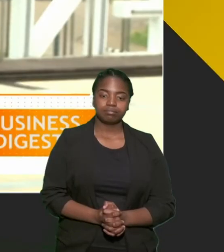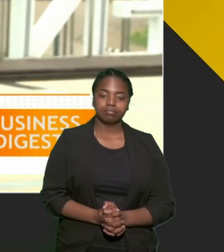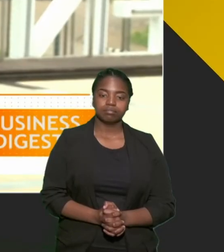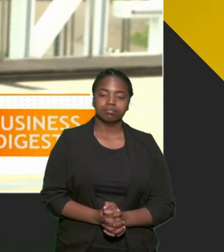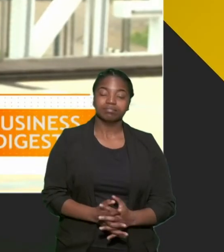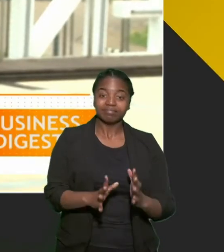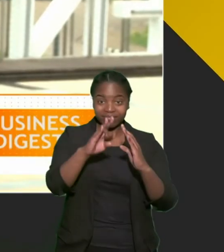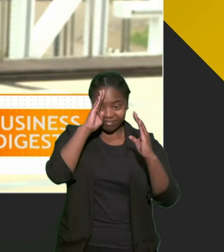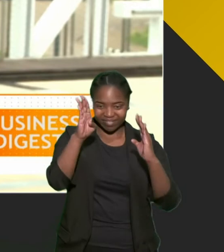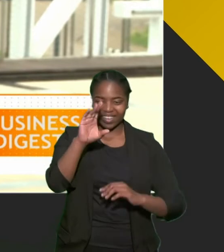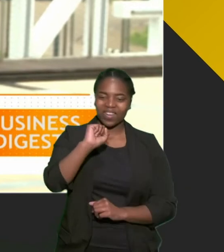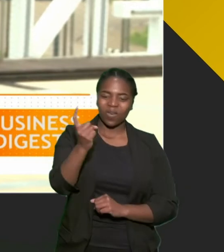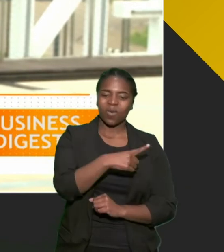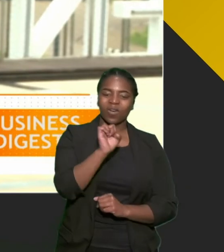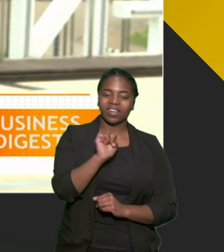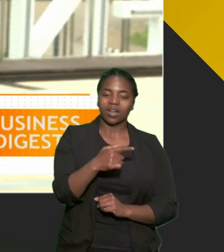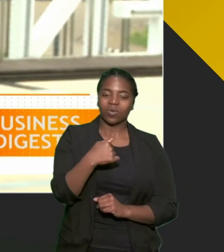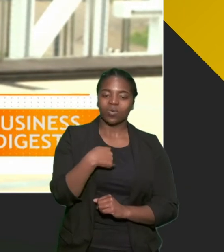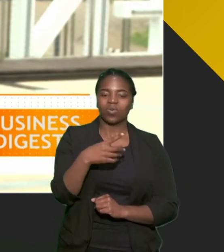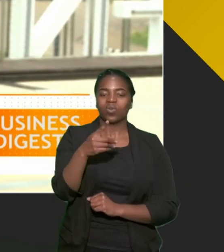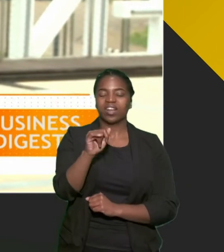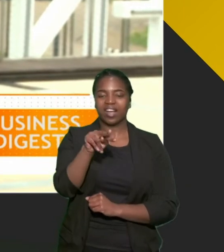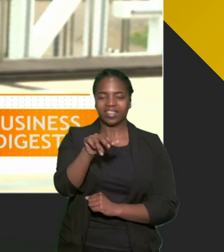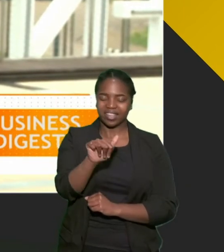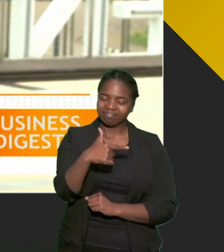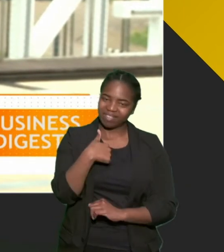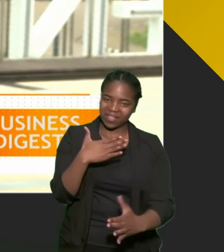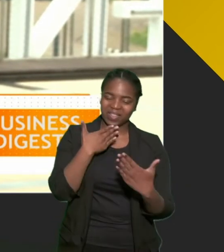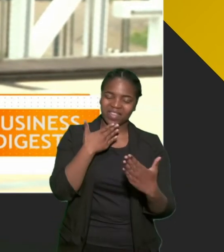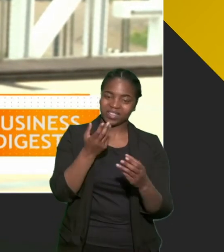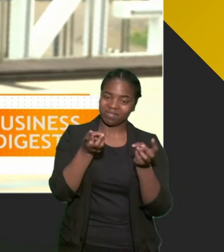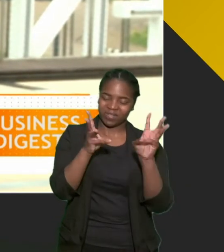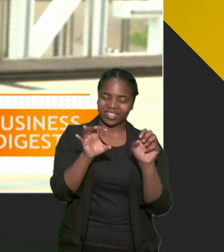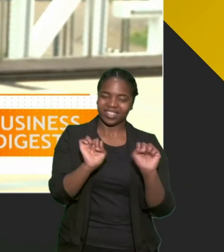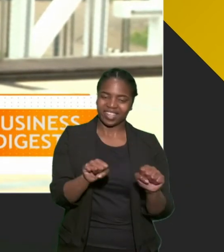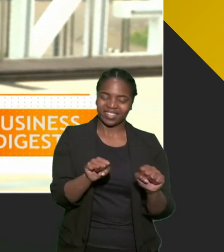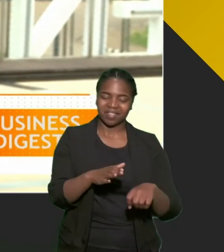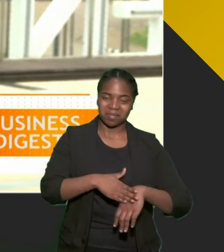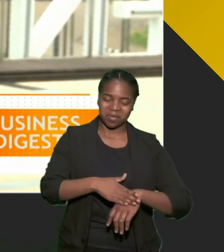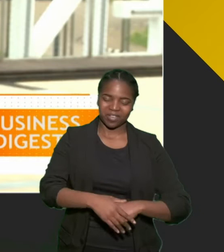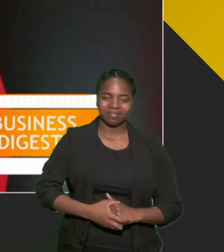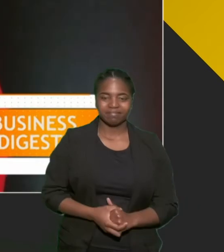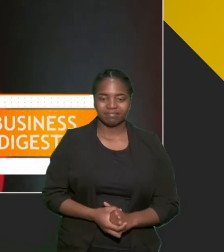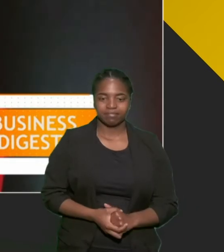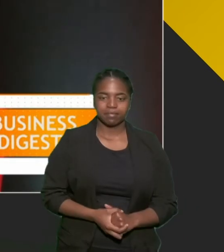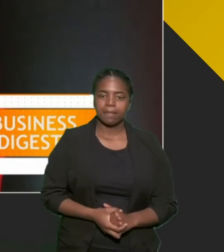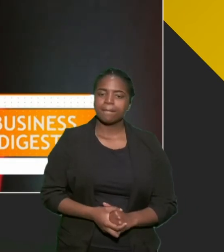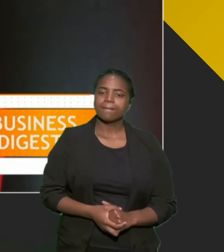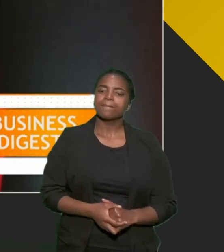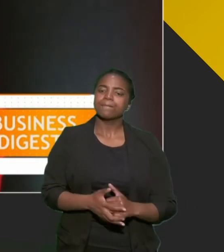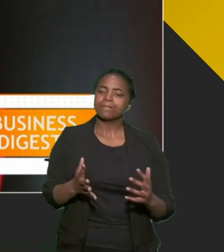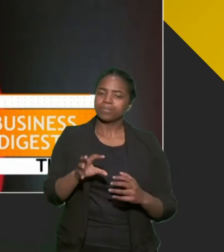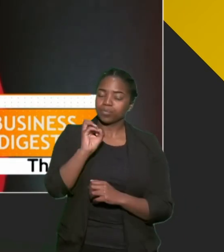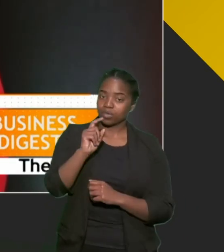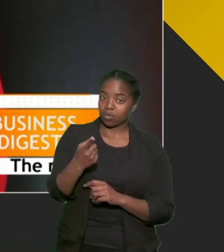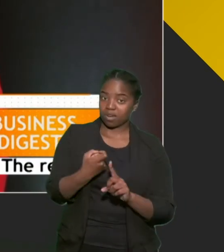A very good evening to you all. It is another edition of Business Digest. Thank you for being part of the show. Stay tuned for what's coming up. All right, so we are coming